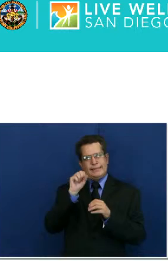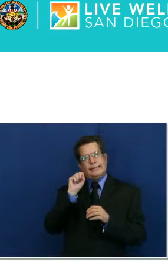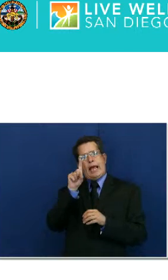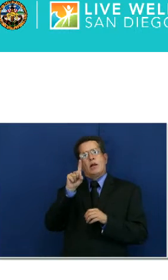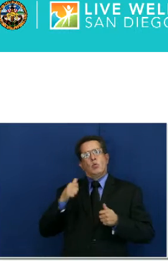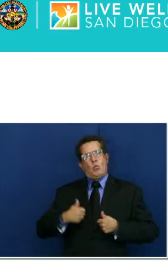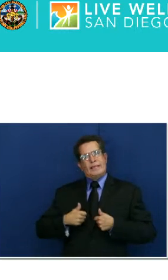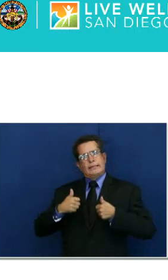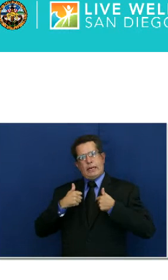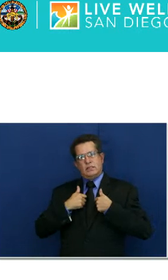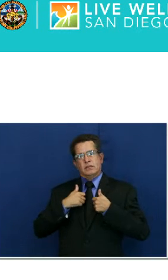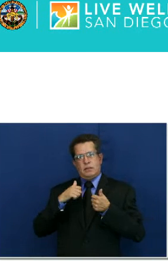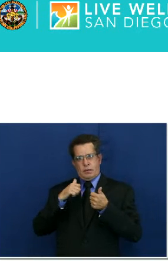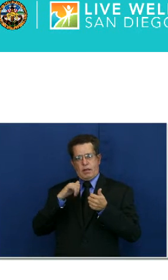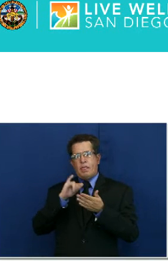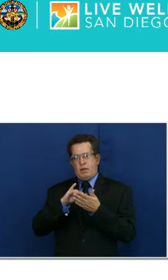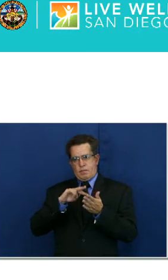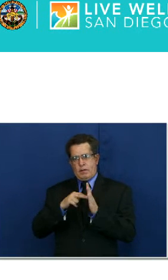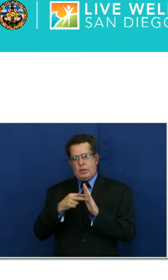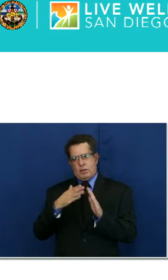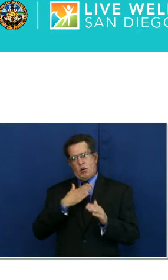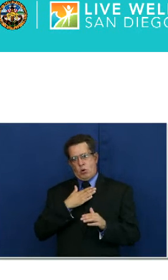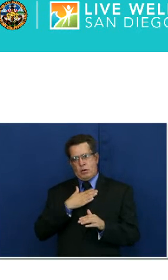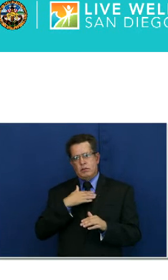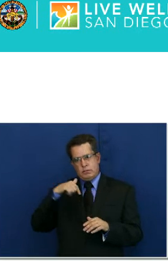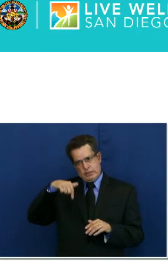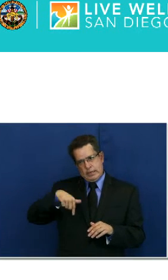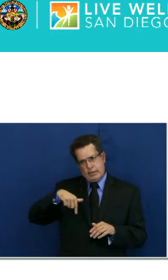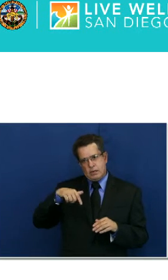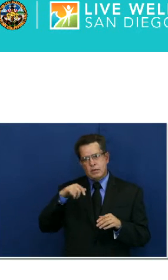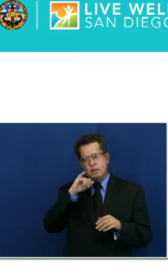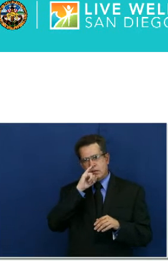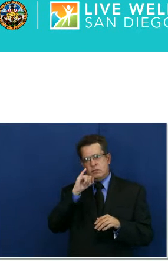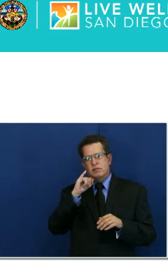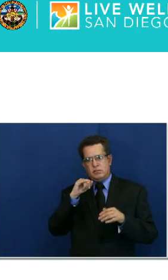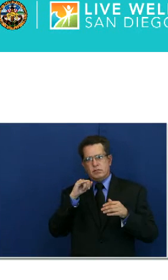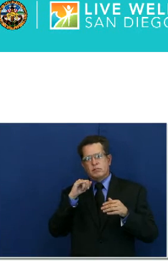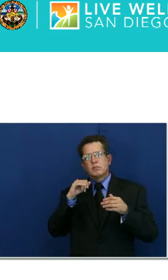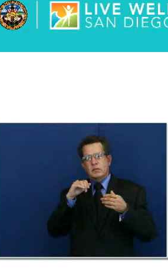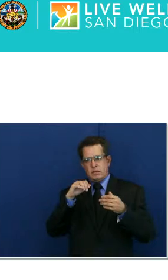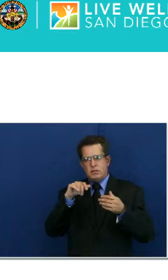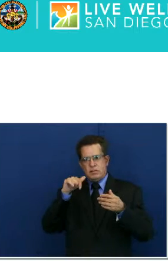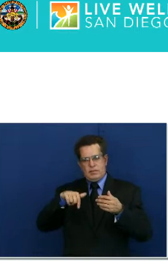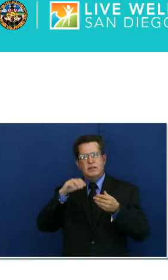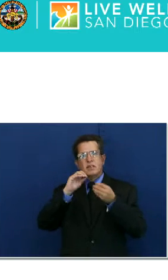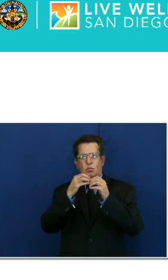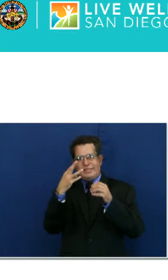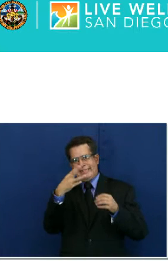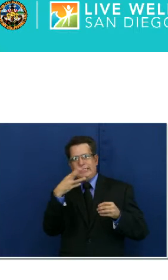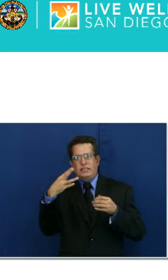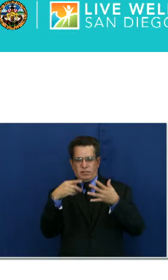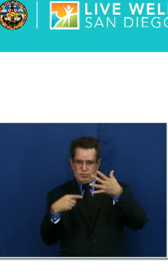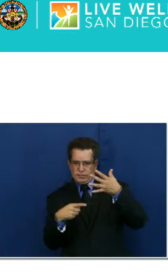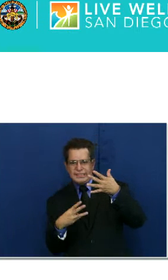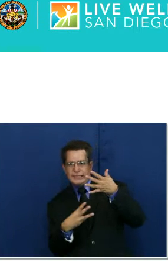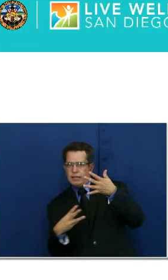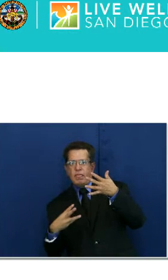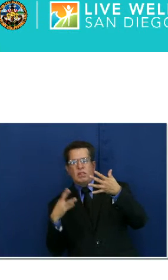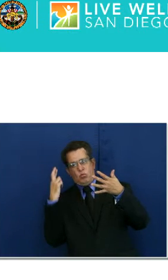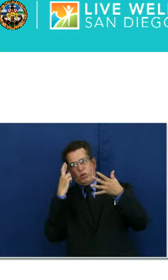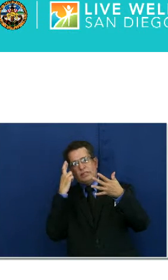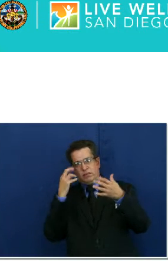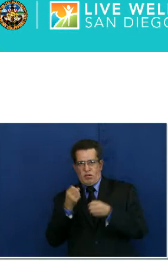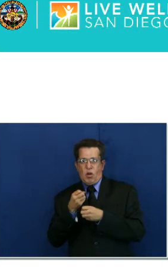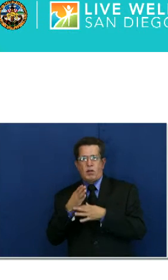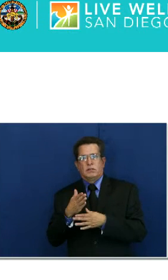residents, which places us again as the COVID-19 is the 6th leading cause of death